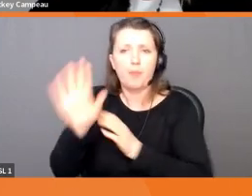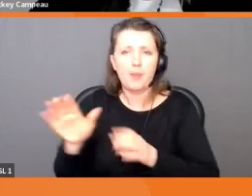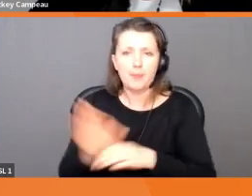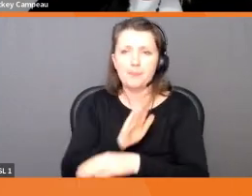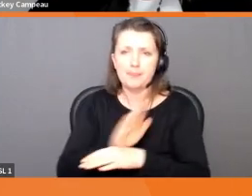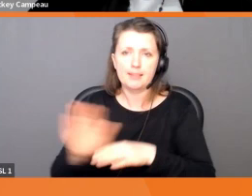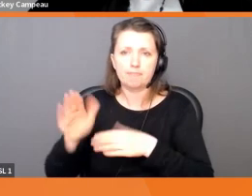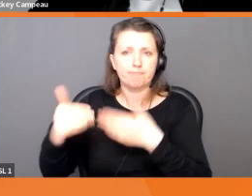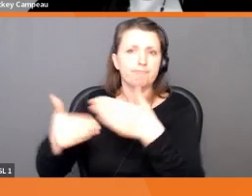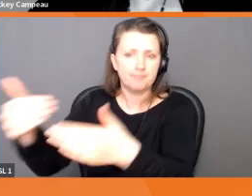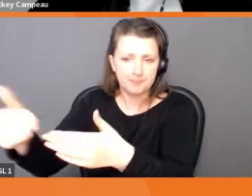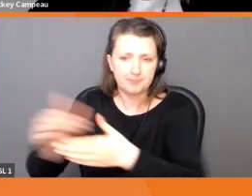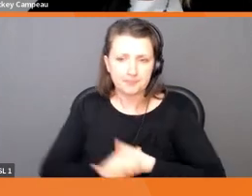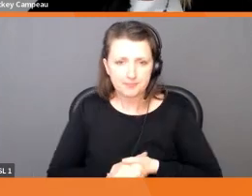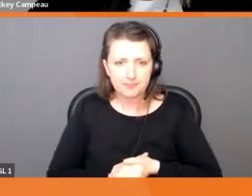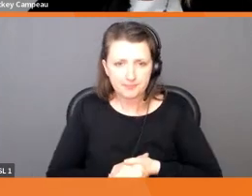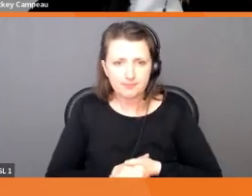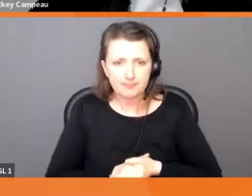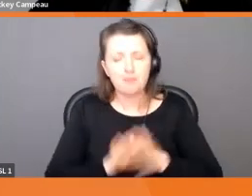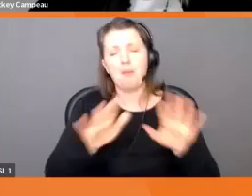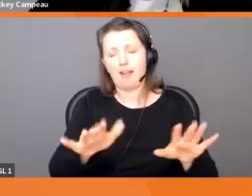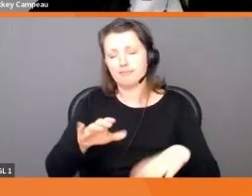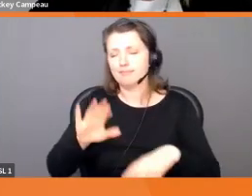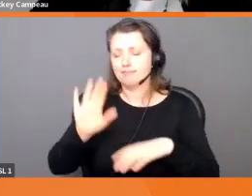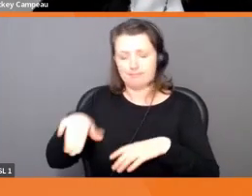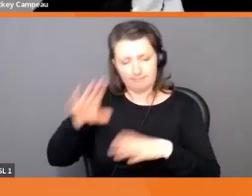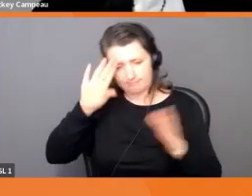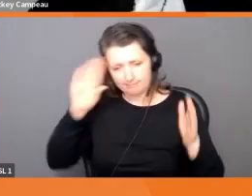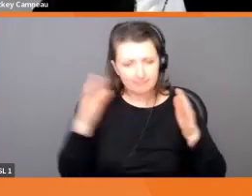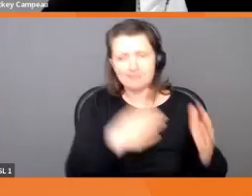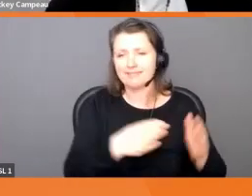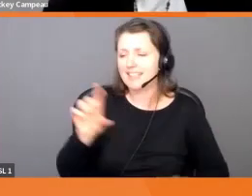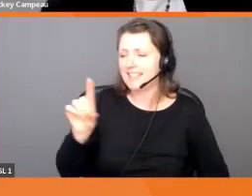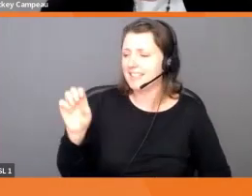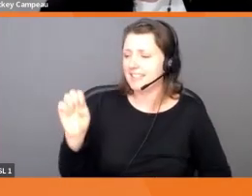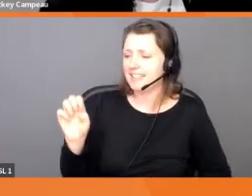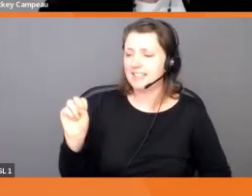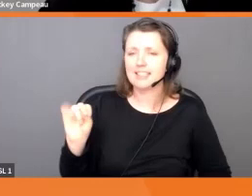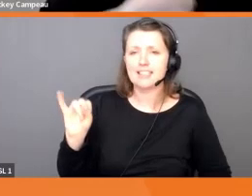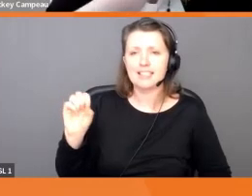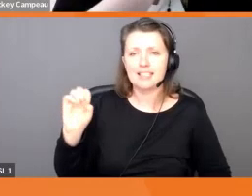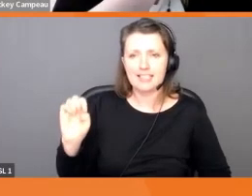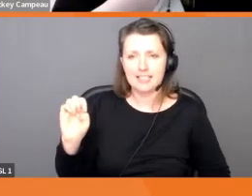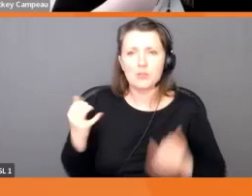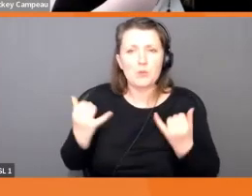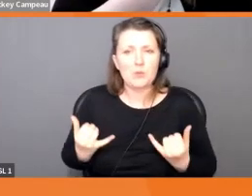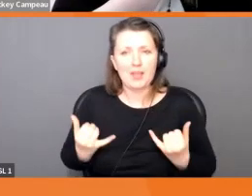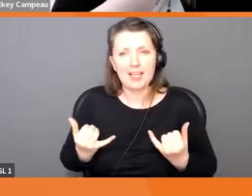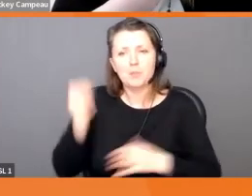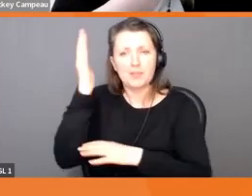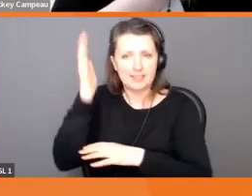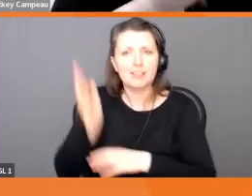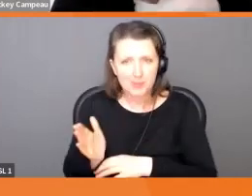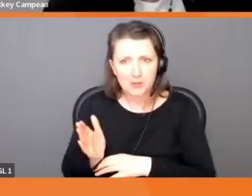ventures. But enough about us. You're here to hear from Denise, and that's where we'll go next. Let me introduce a little bit